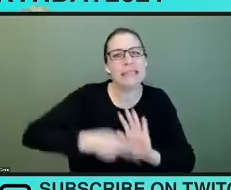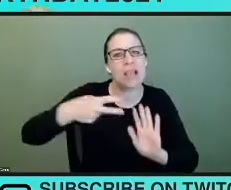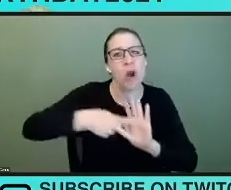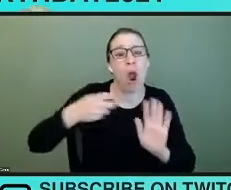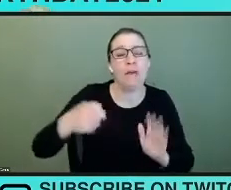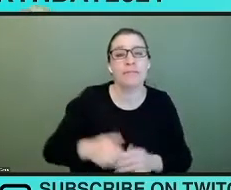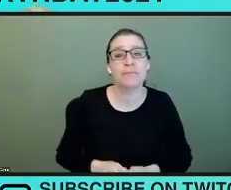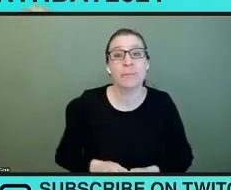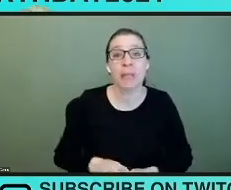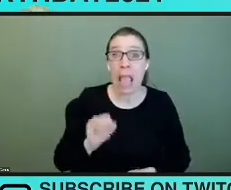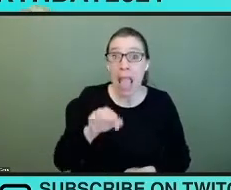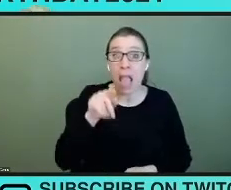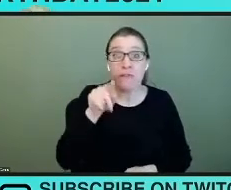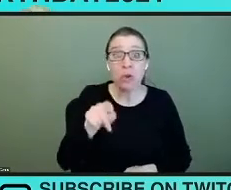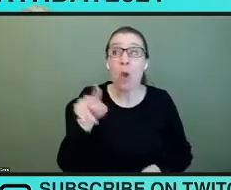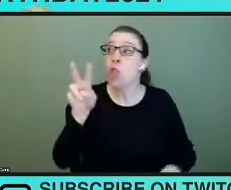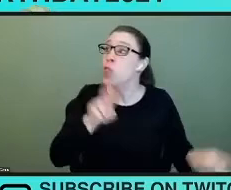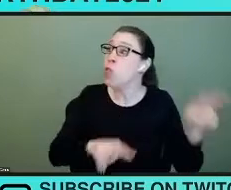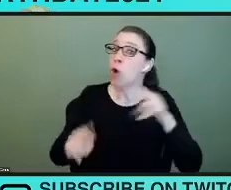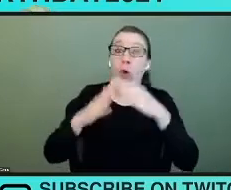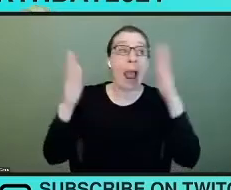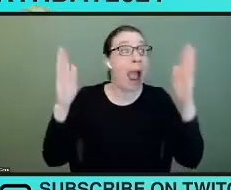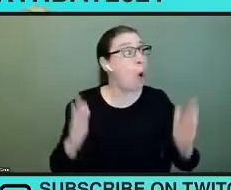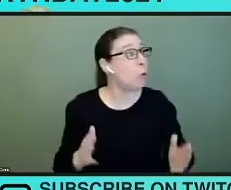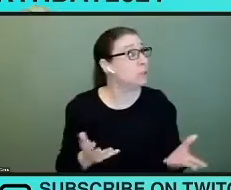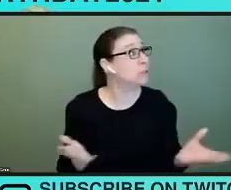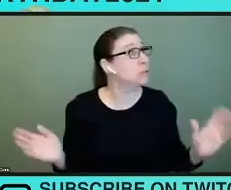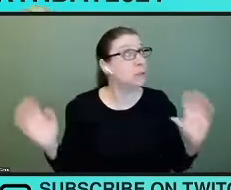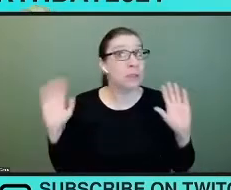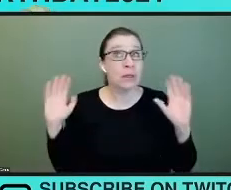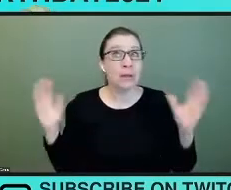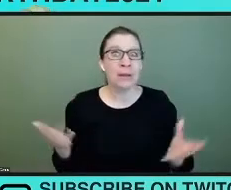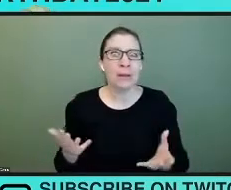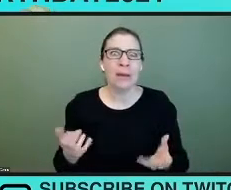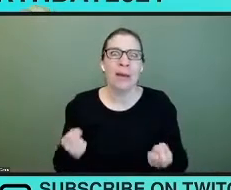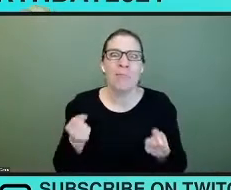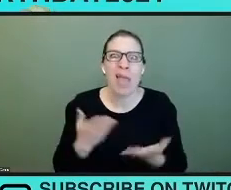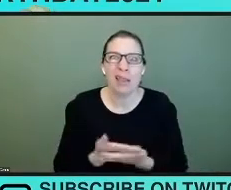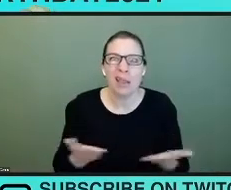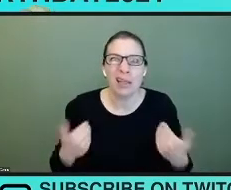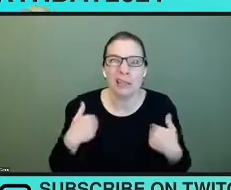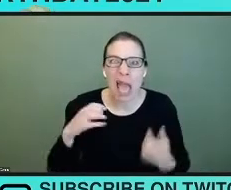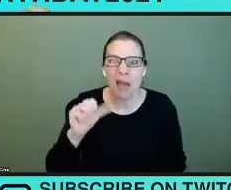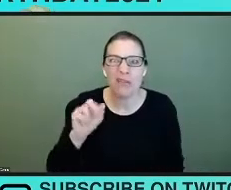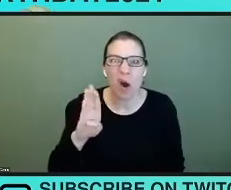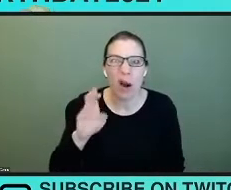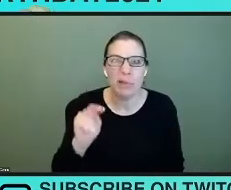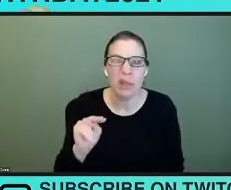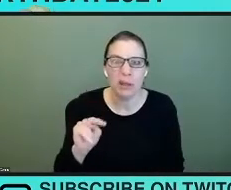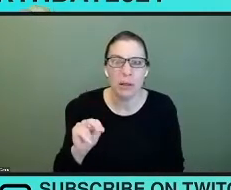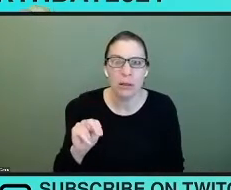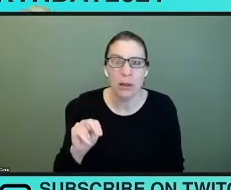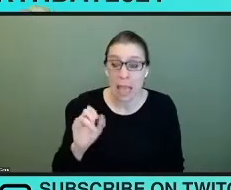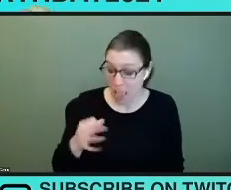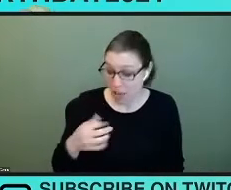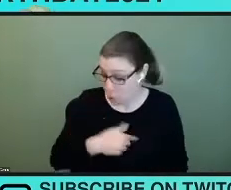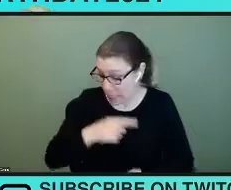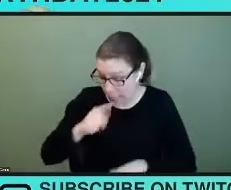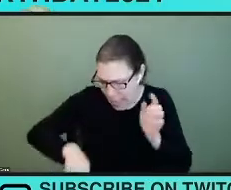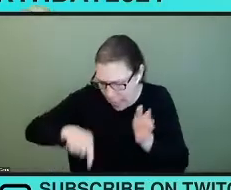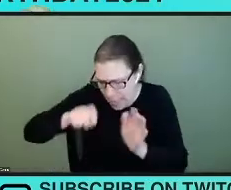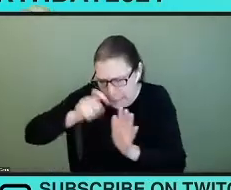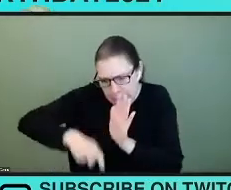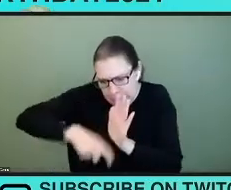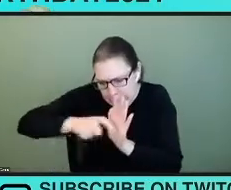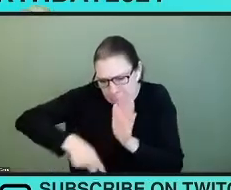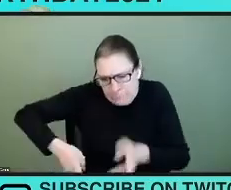does not have carbon in it, right? Which means that where are we going to get that carbon if we cannot use fossil carbon? Because we've been using all these fossil